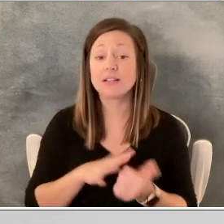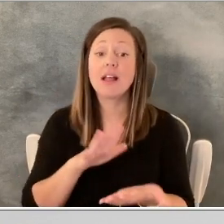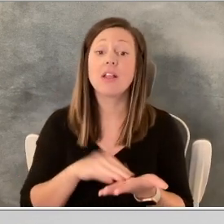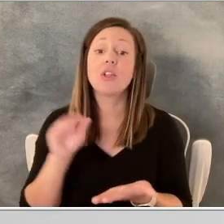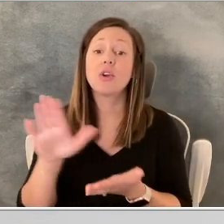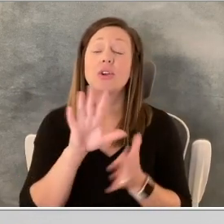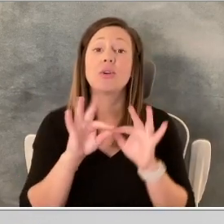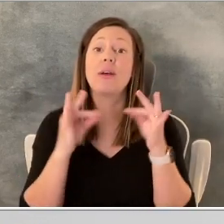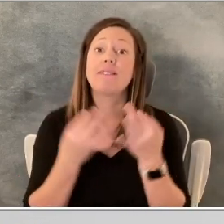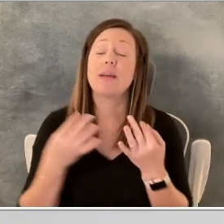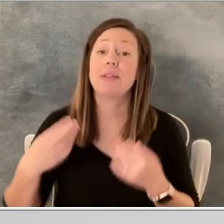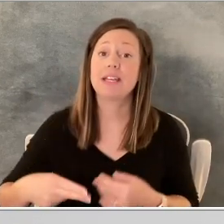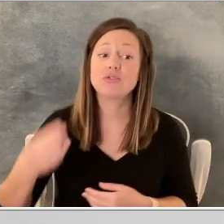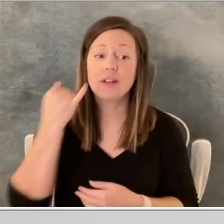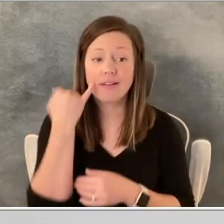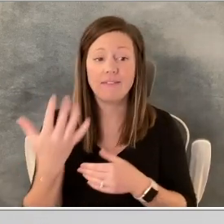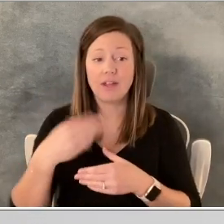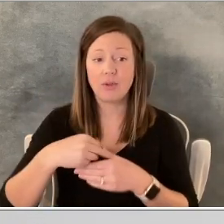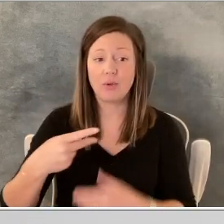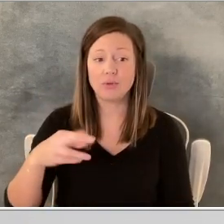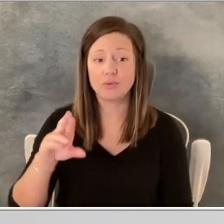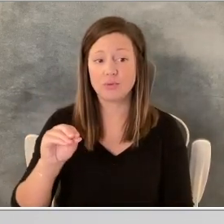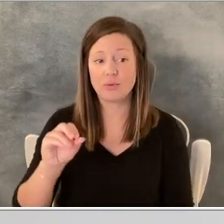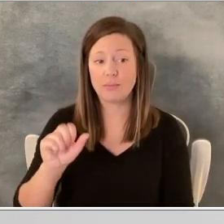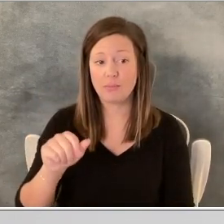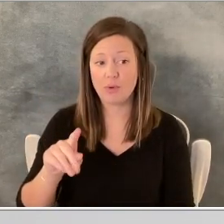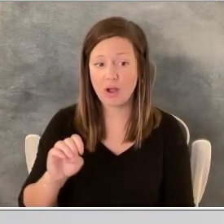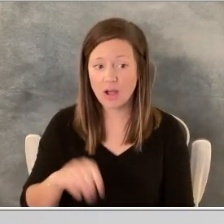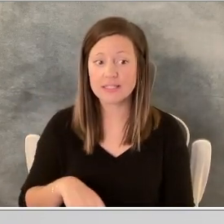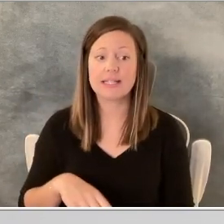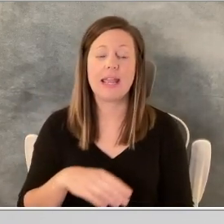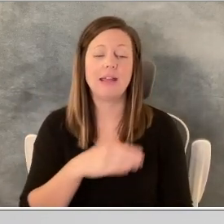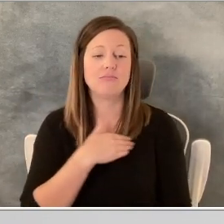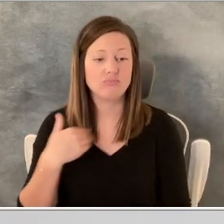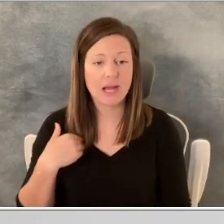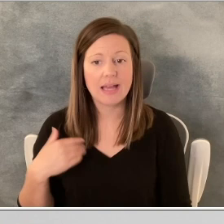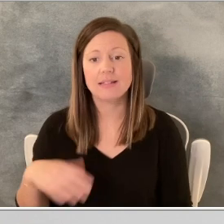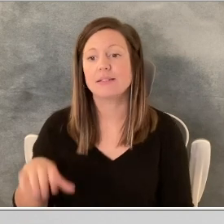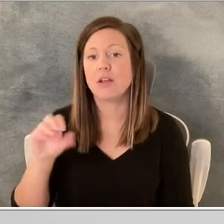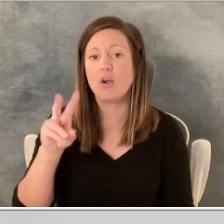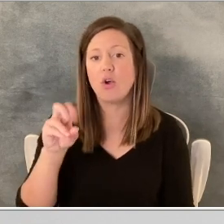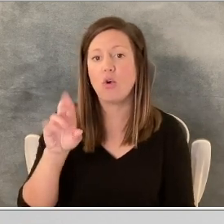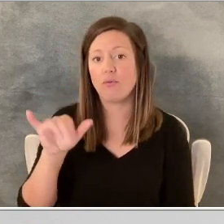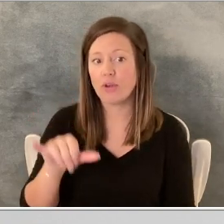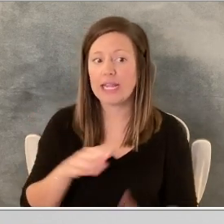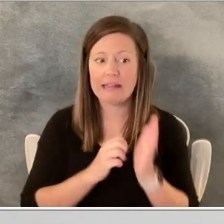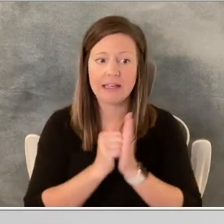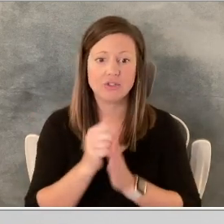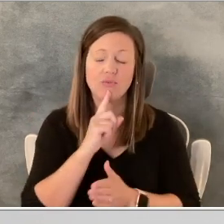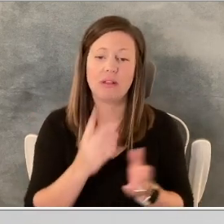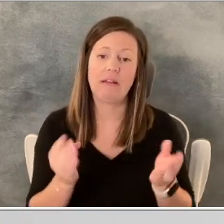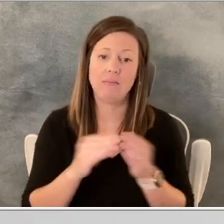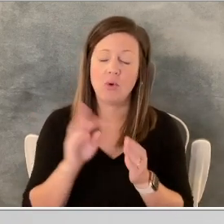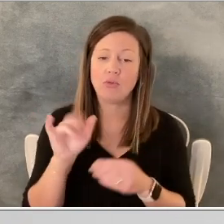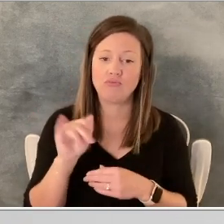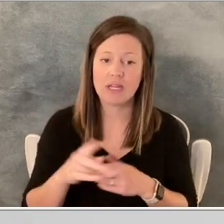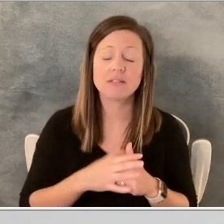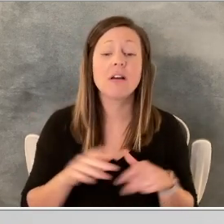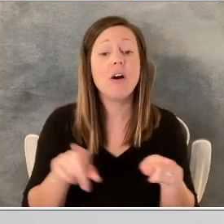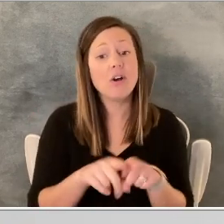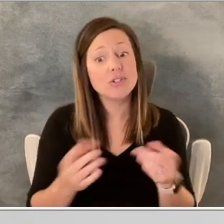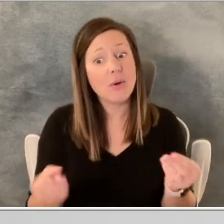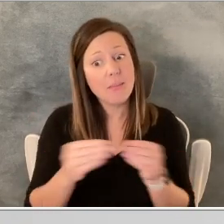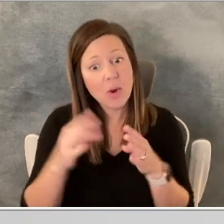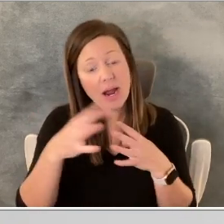history. If it includes prostate cancer, breast cancer, ovarian, you are at a higher risk. And finally, there are options like we've talked about today.